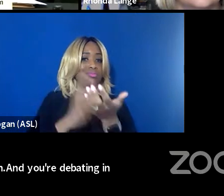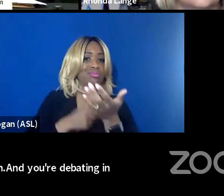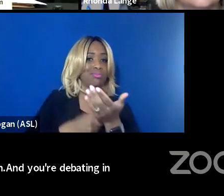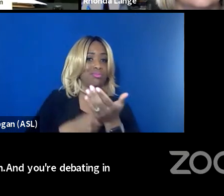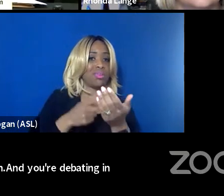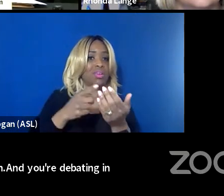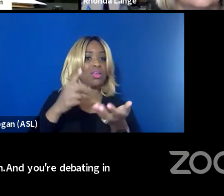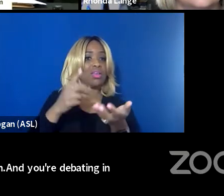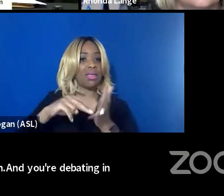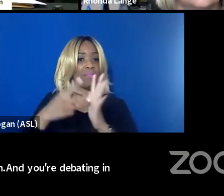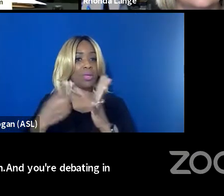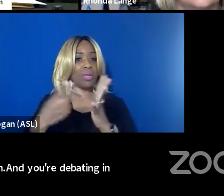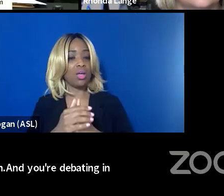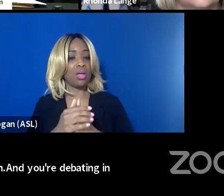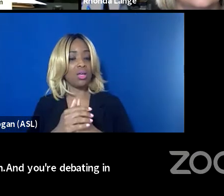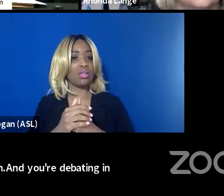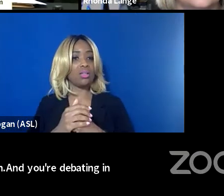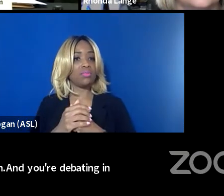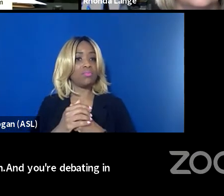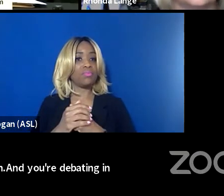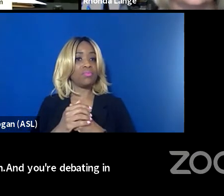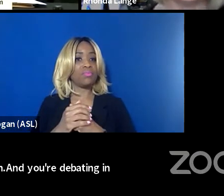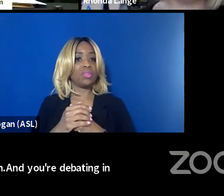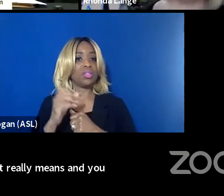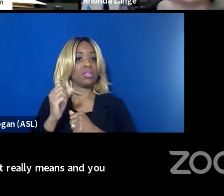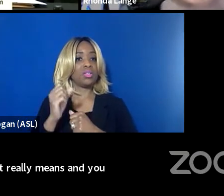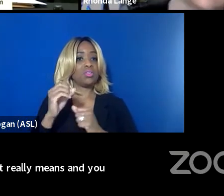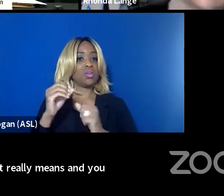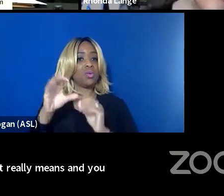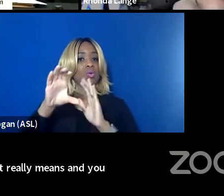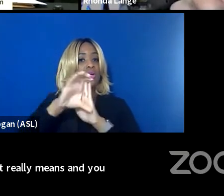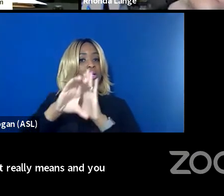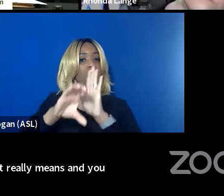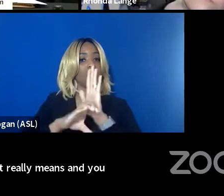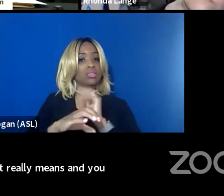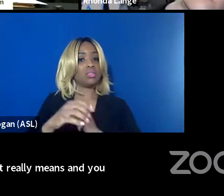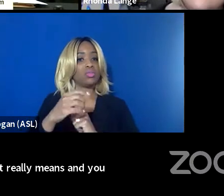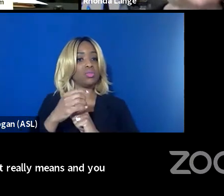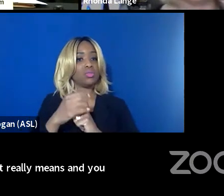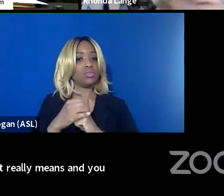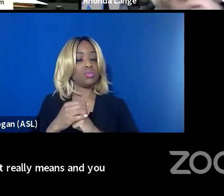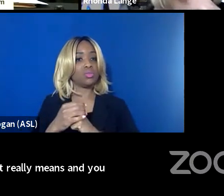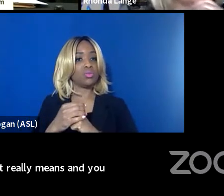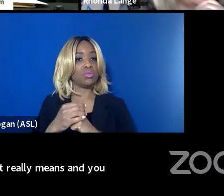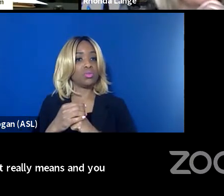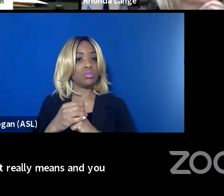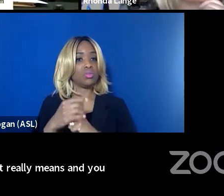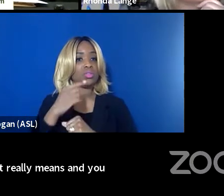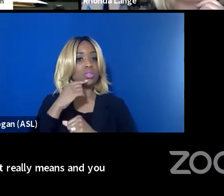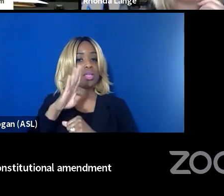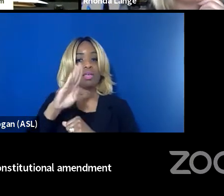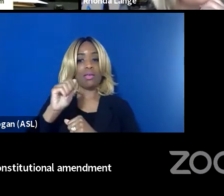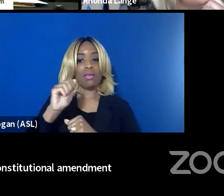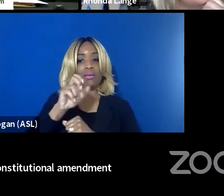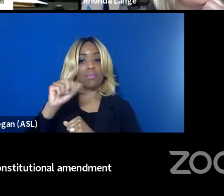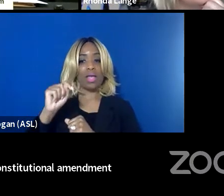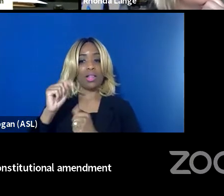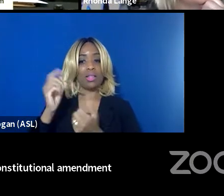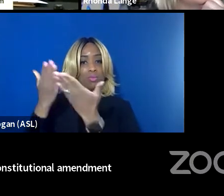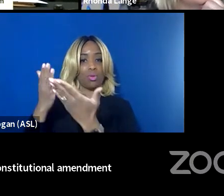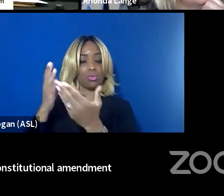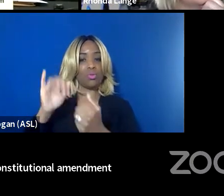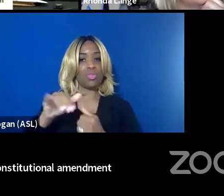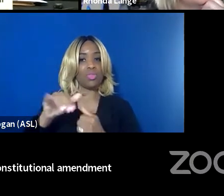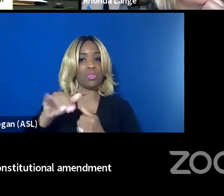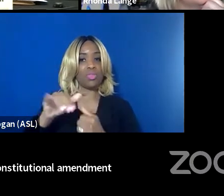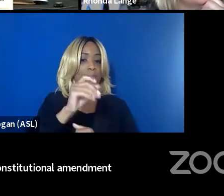means and you providing for your own rules. Well, the Constitution Amendment provided for a ballot proposal. That's your motion.